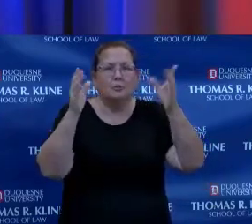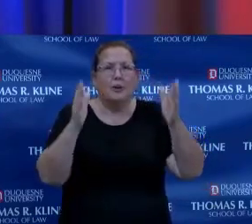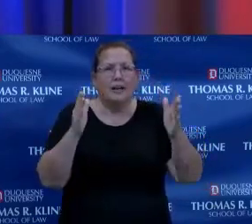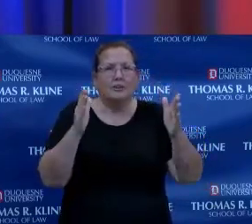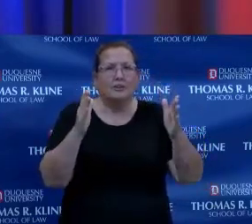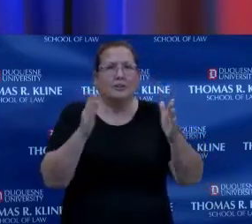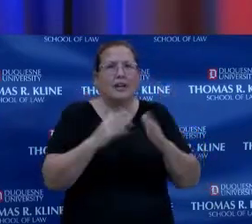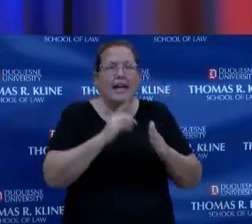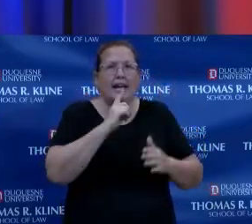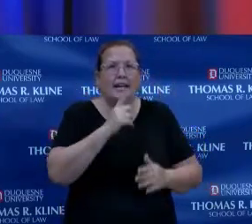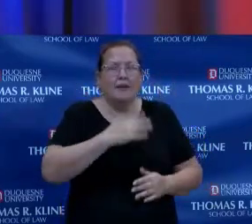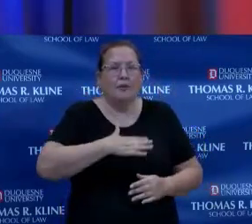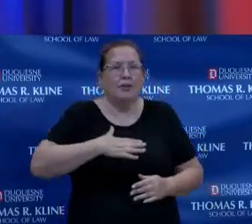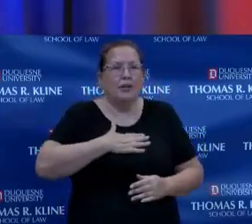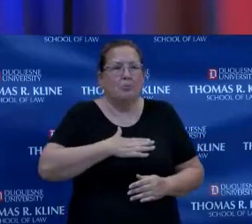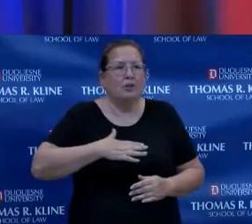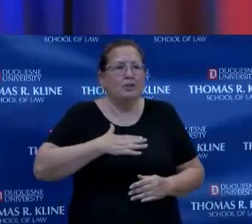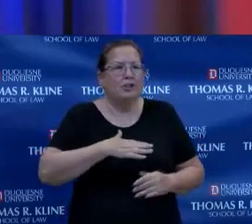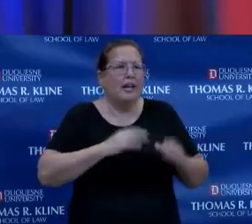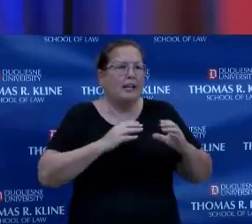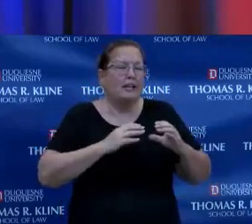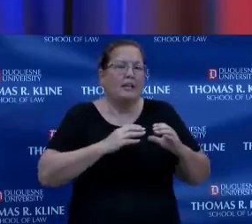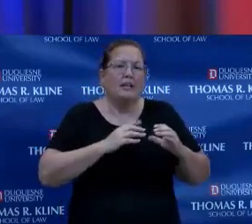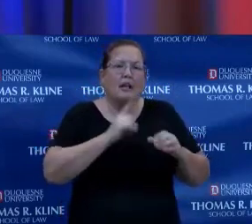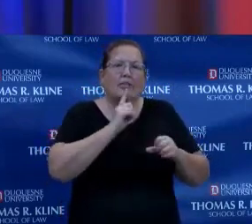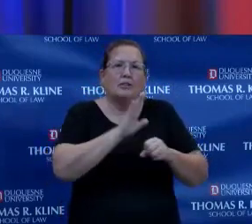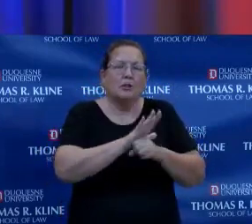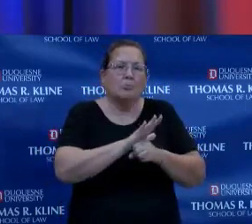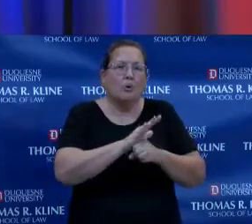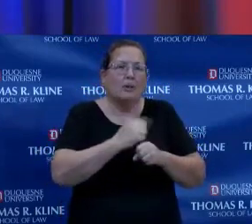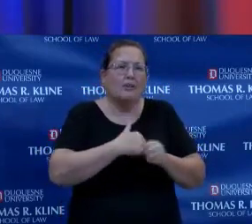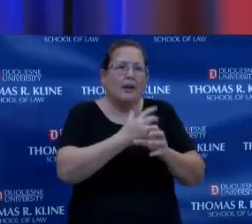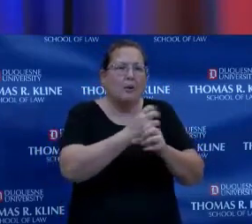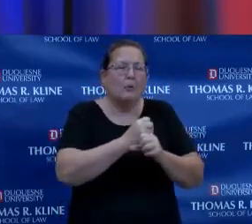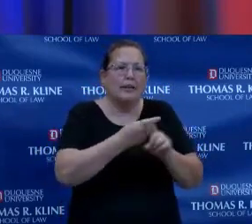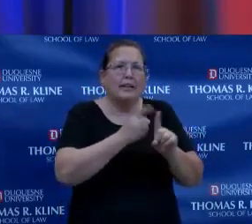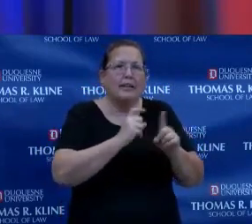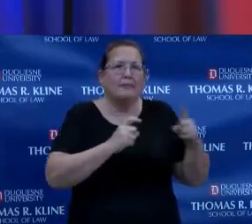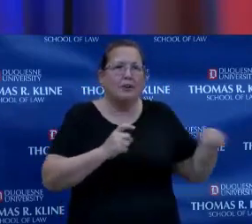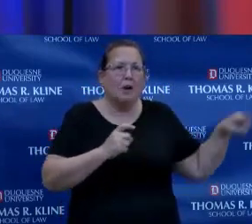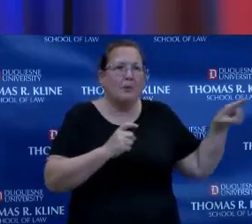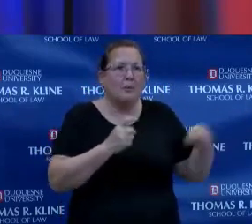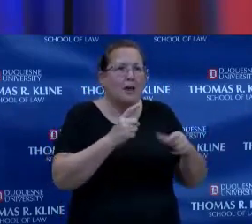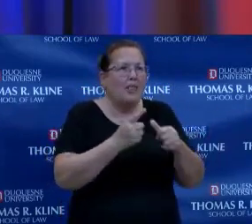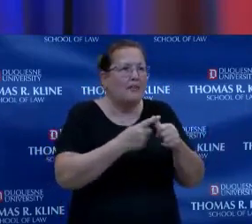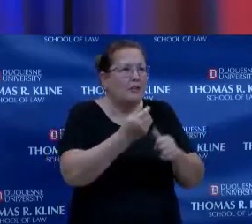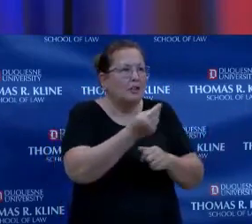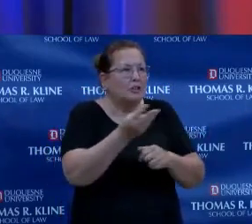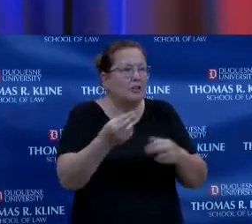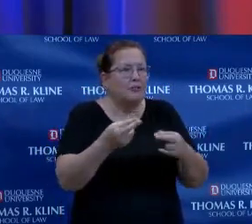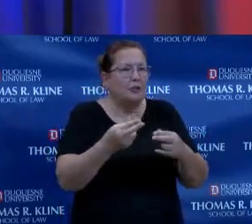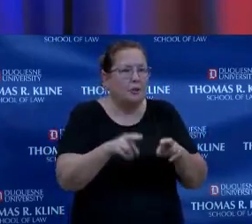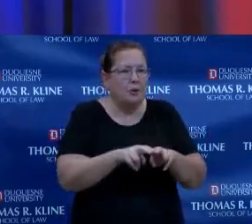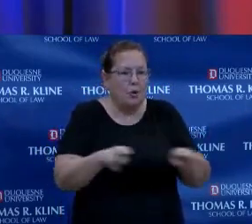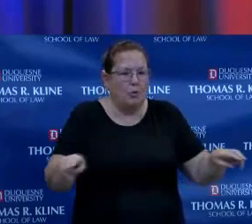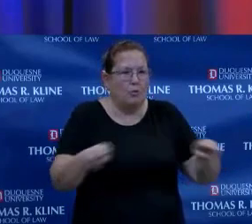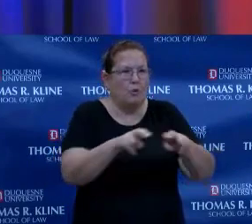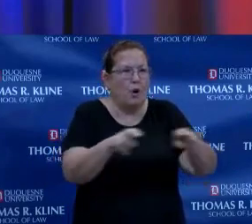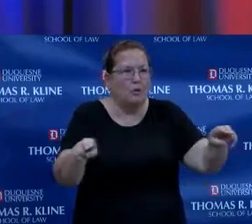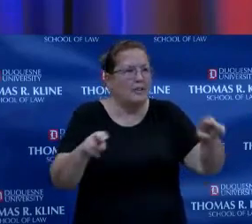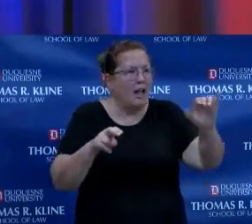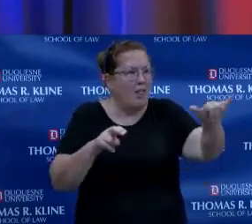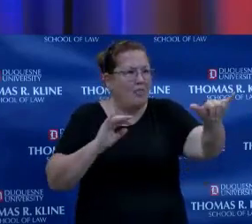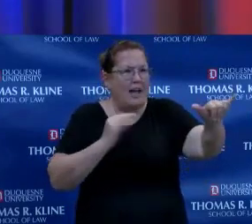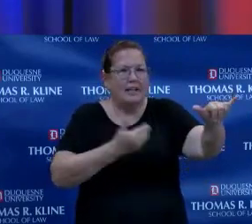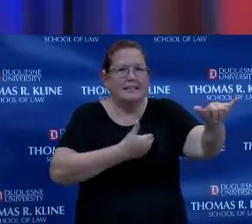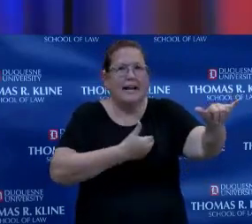really appreciate the support that you give to our law school. In the first few rows in front of me are our exceptional faculty